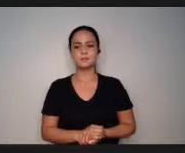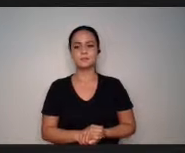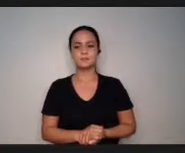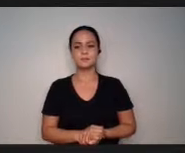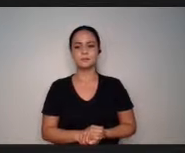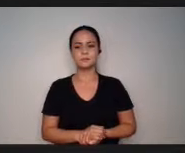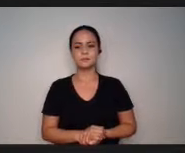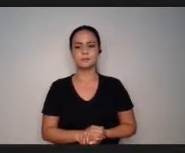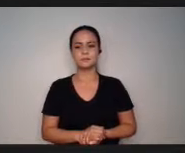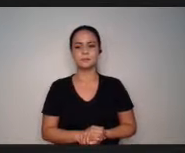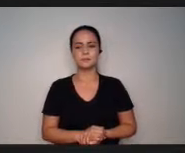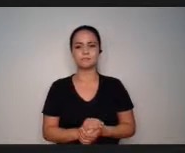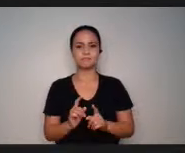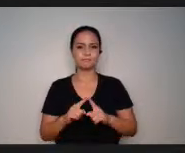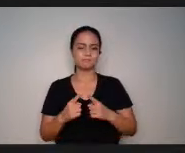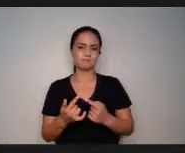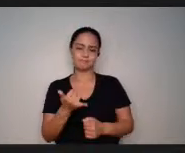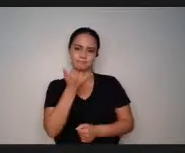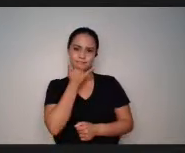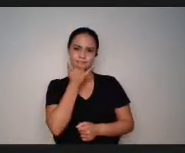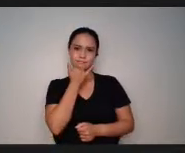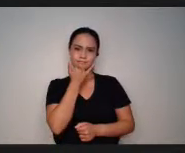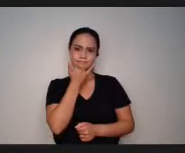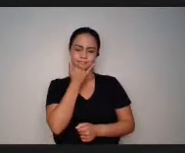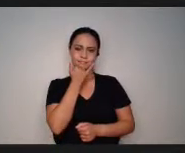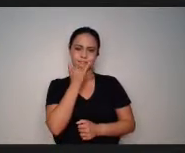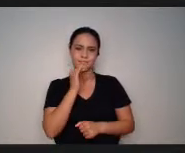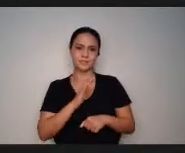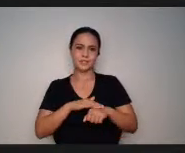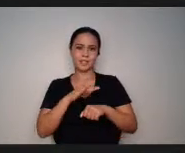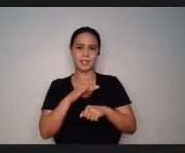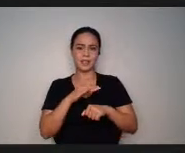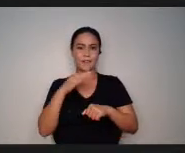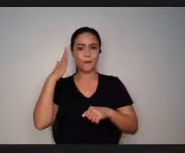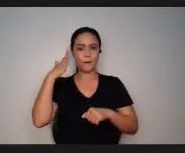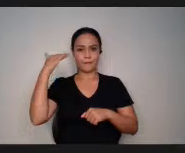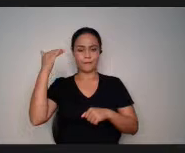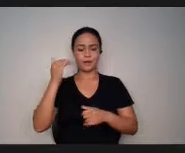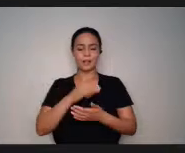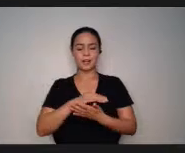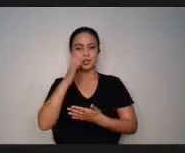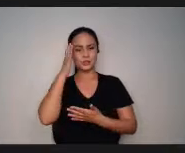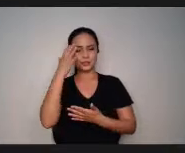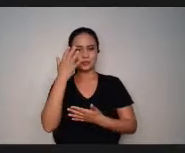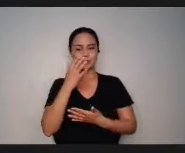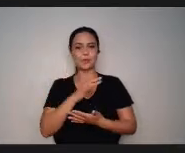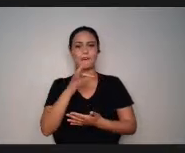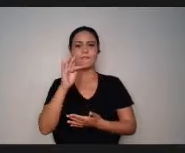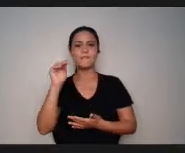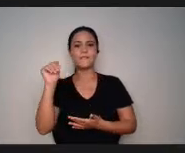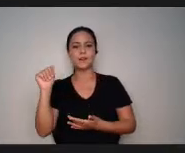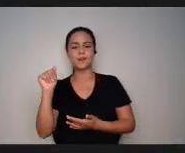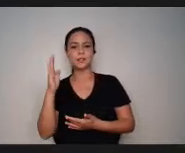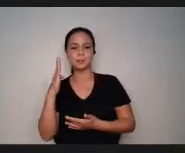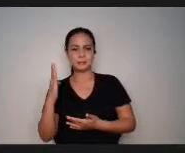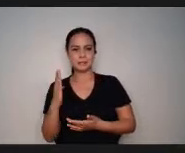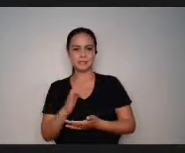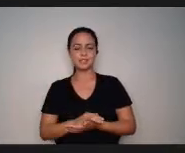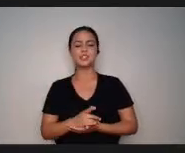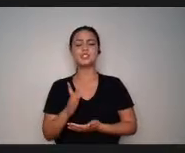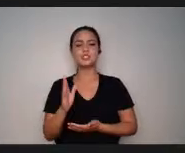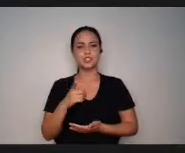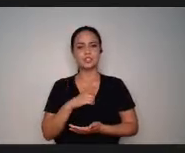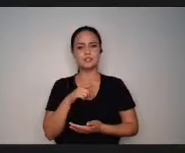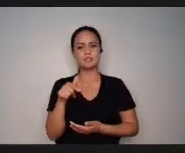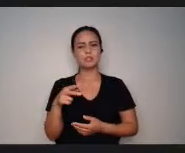I'm a big fan of Brazil. I was able to be there almost 2 years ago now. In 2019,